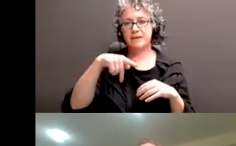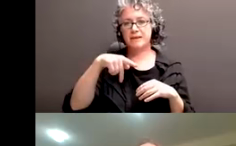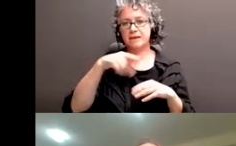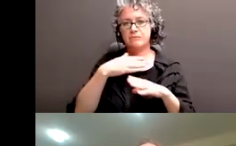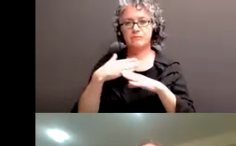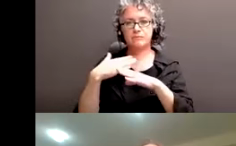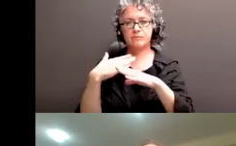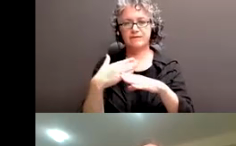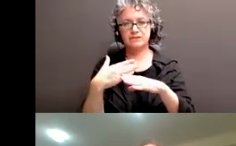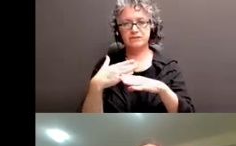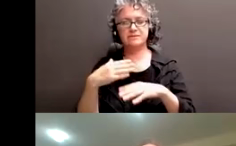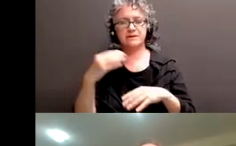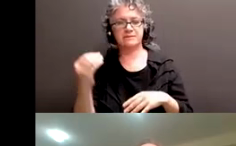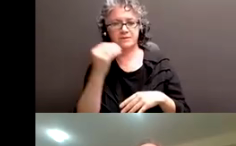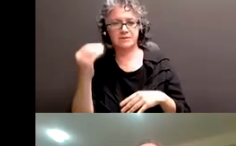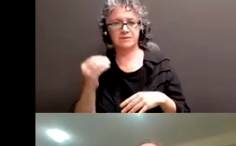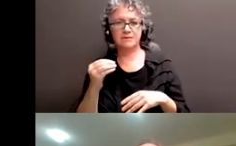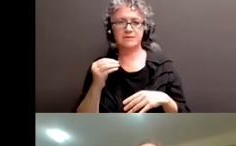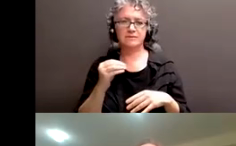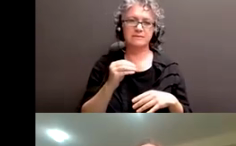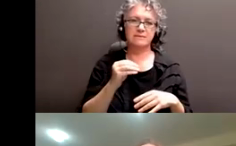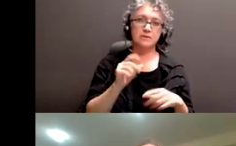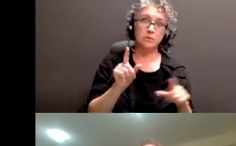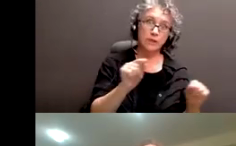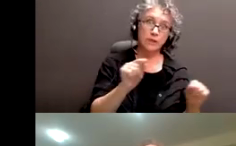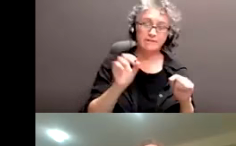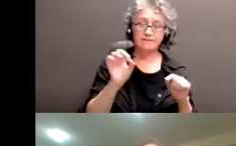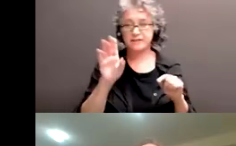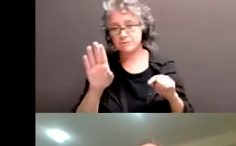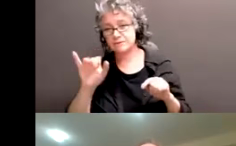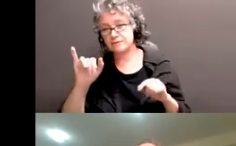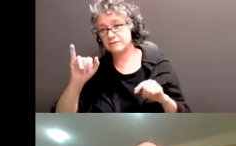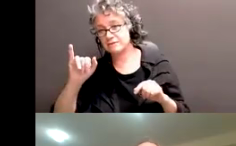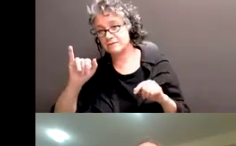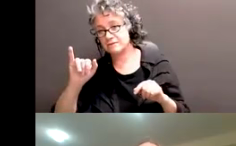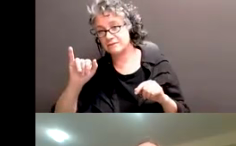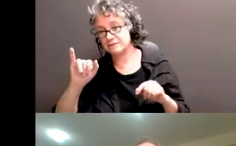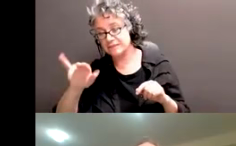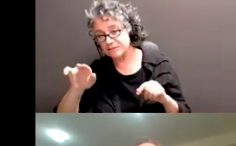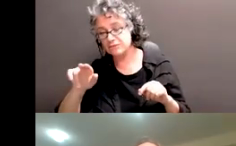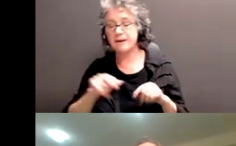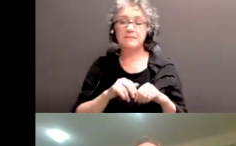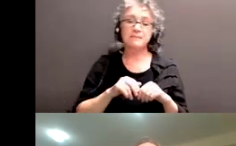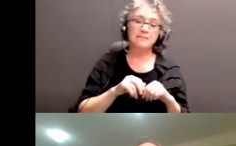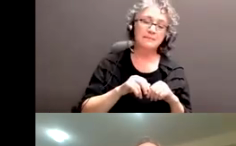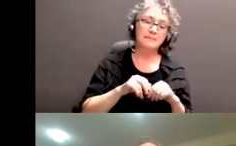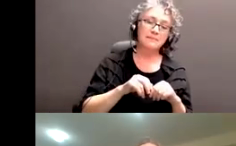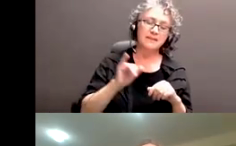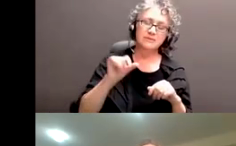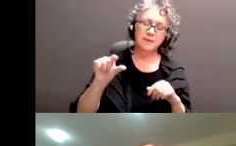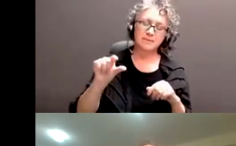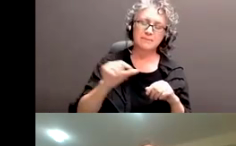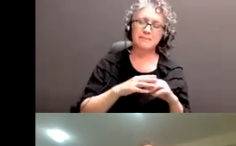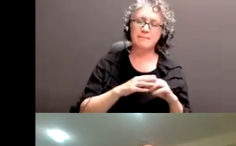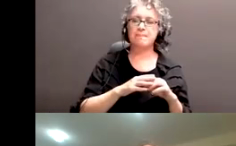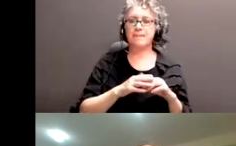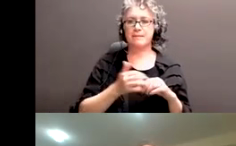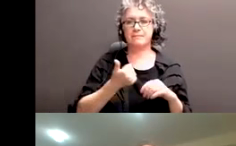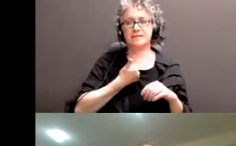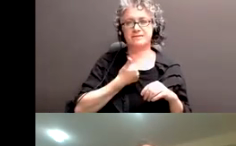and Facebook. We are constantly posting. Laura is our Facebook or social media person, as well as myself,